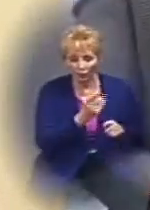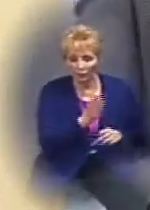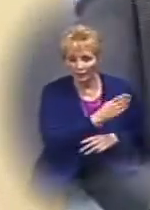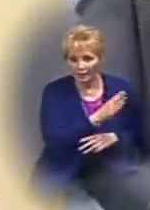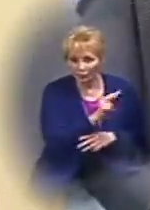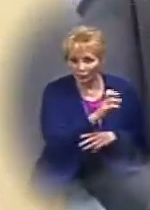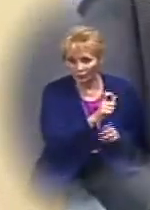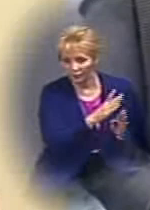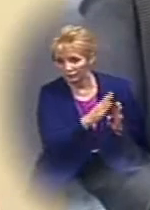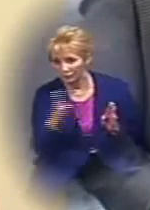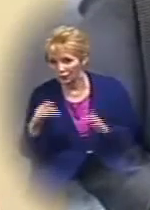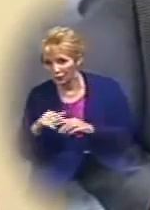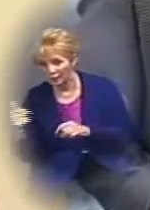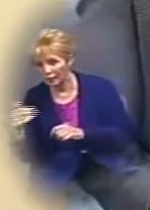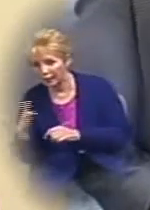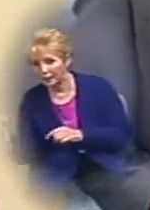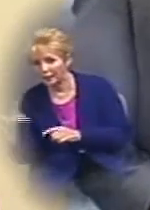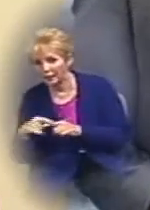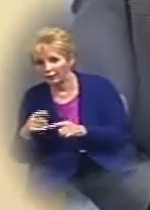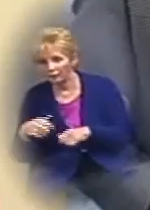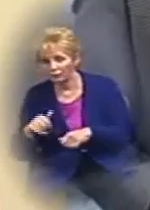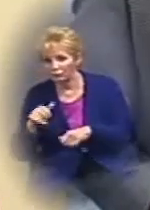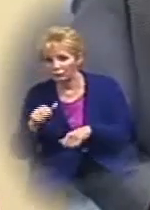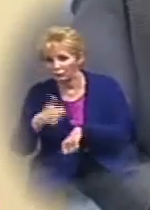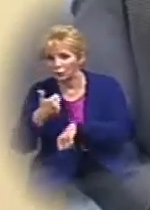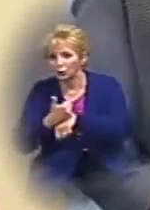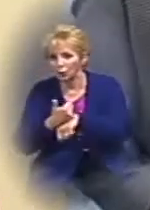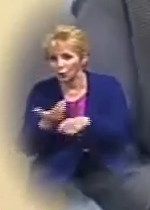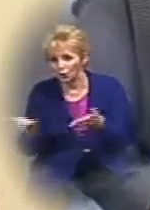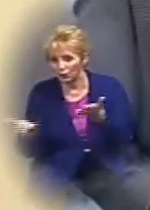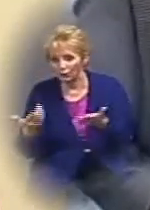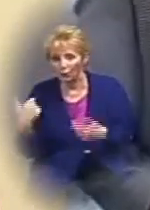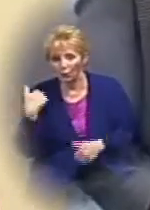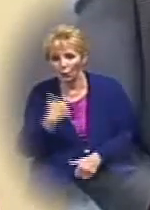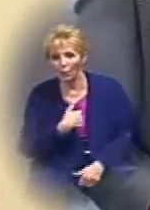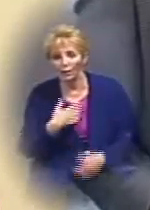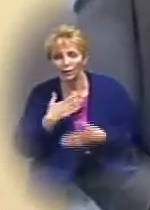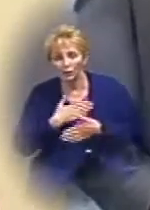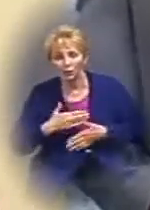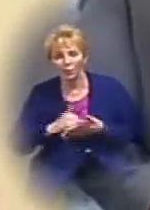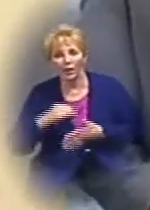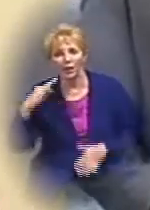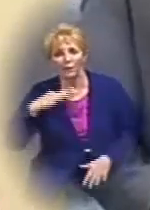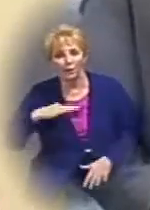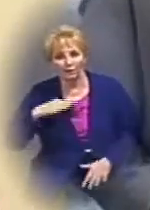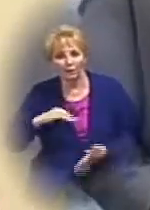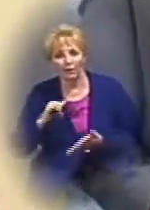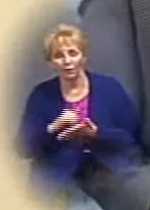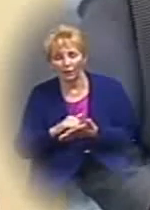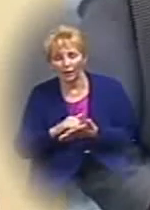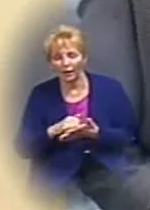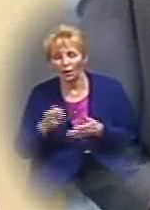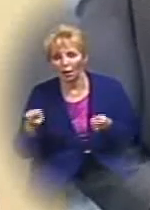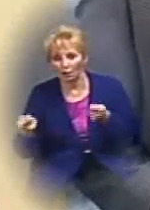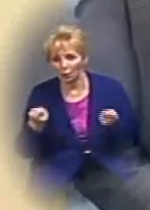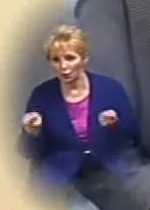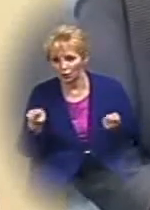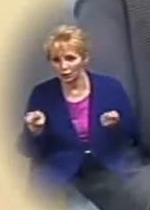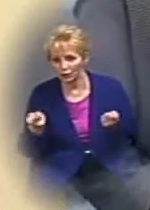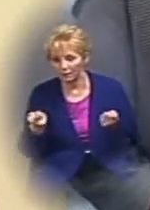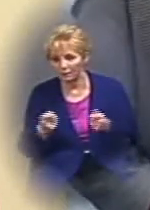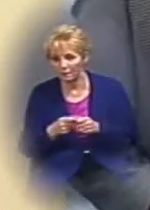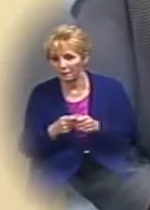to restore service as fast as possible. So we as public power enjoy the benefits of that local operation and control,